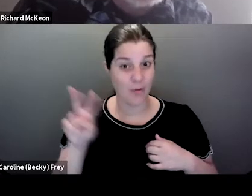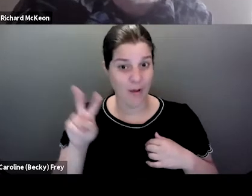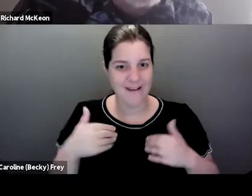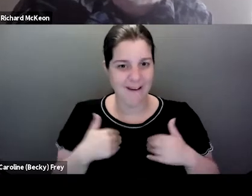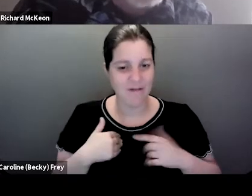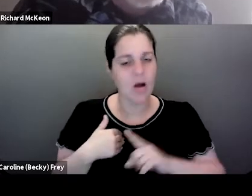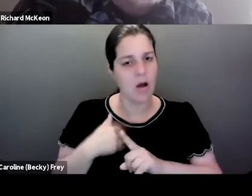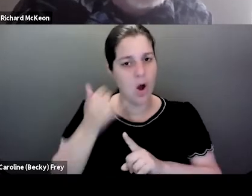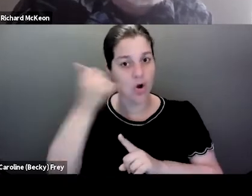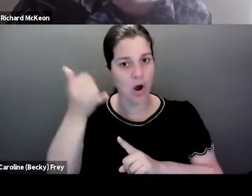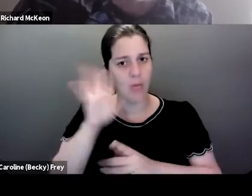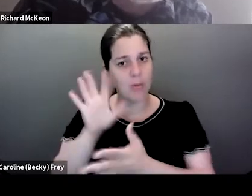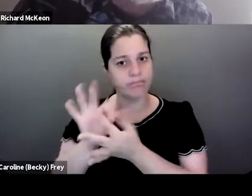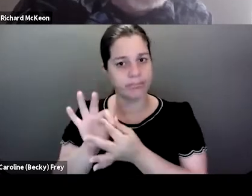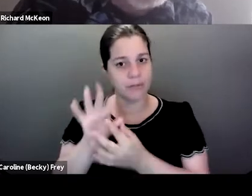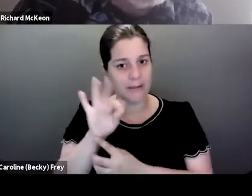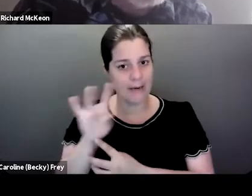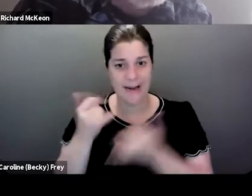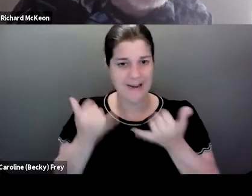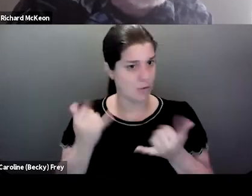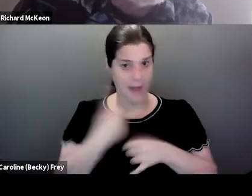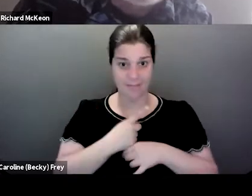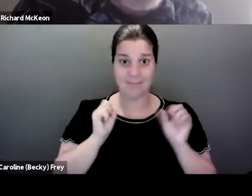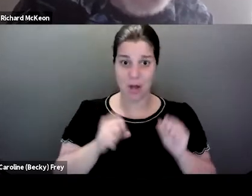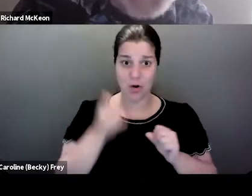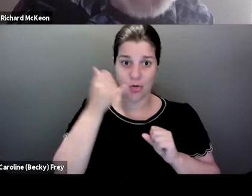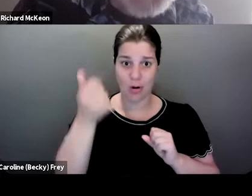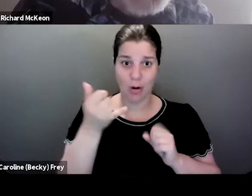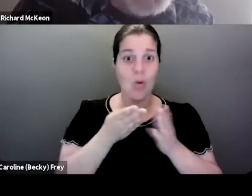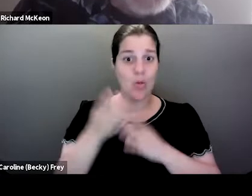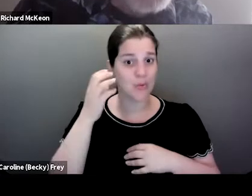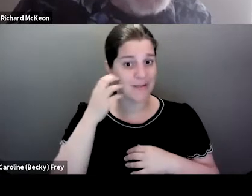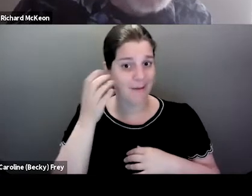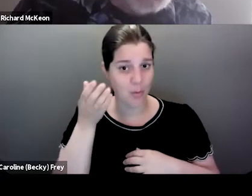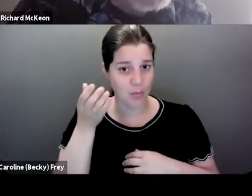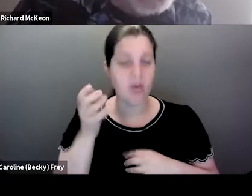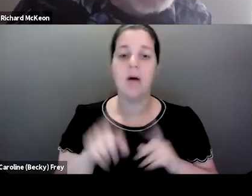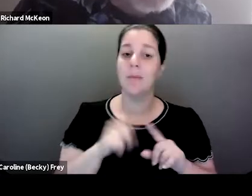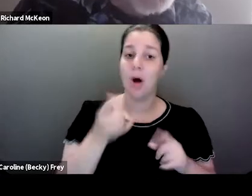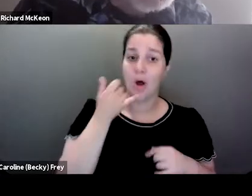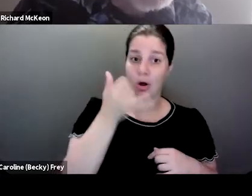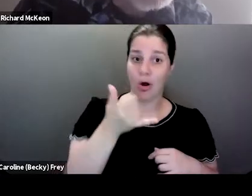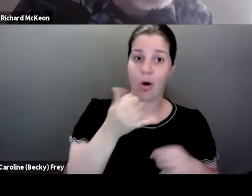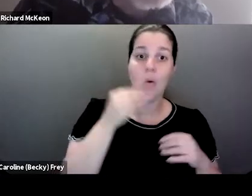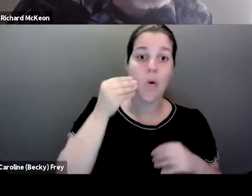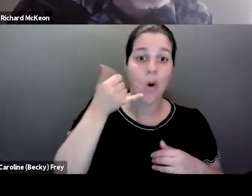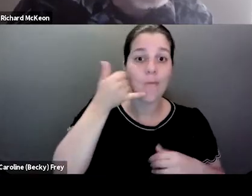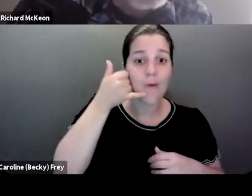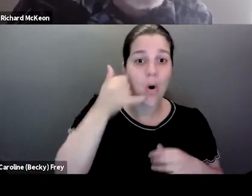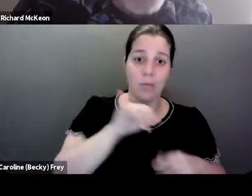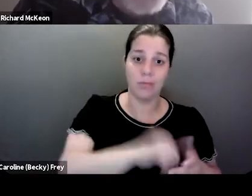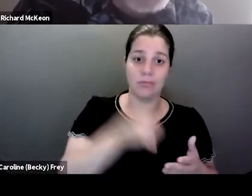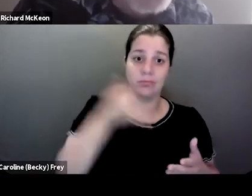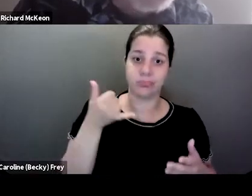If I call on my landline, it won't connect as of yet, but will by July